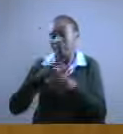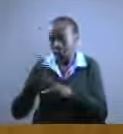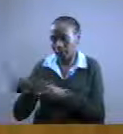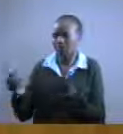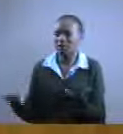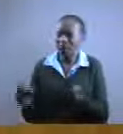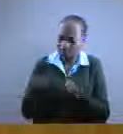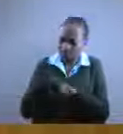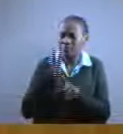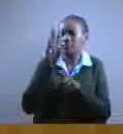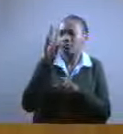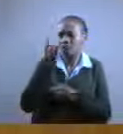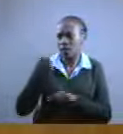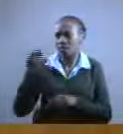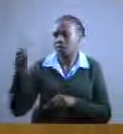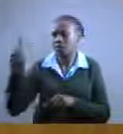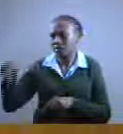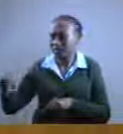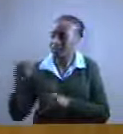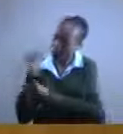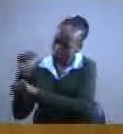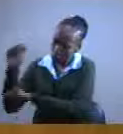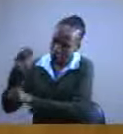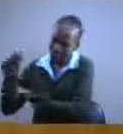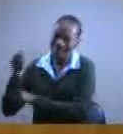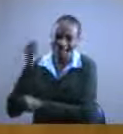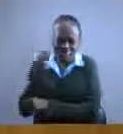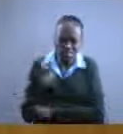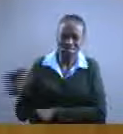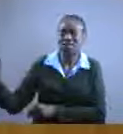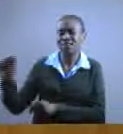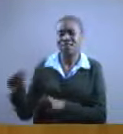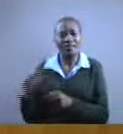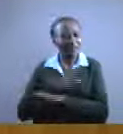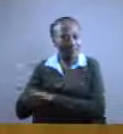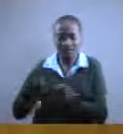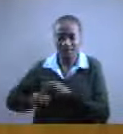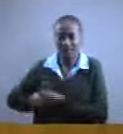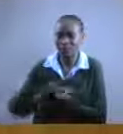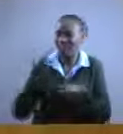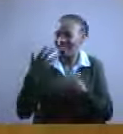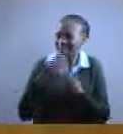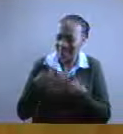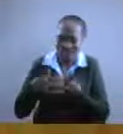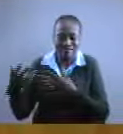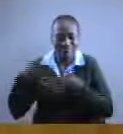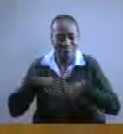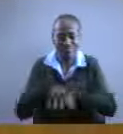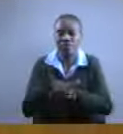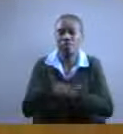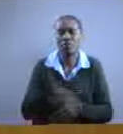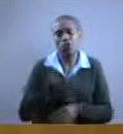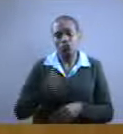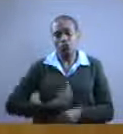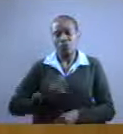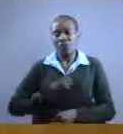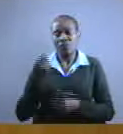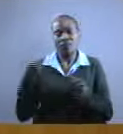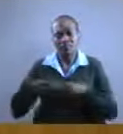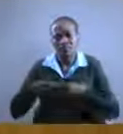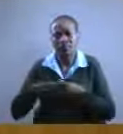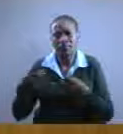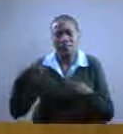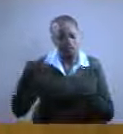NDP, and COSATU is vehemently against any implementation of the youth subsidy, including in this